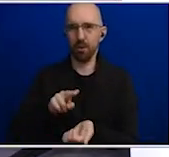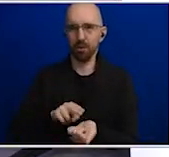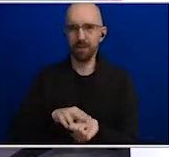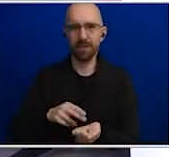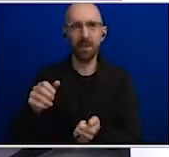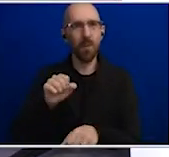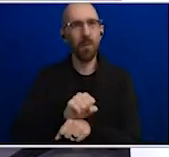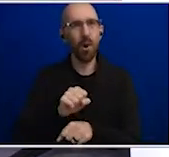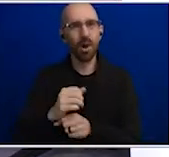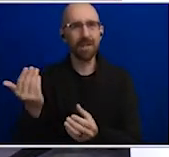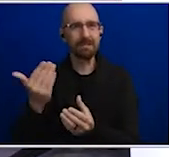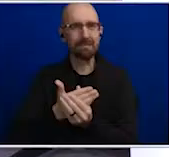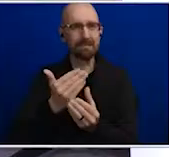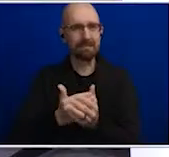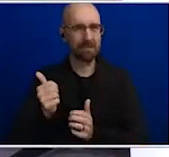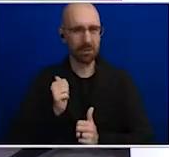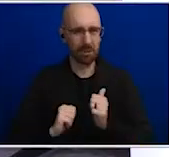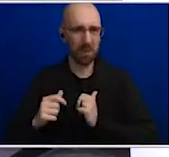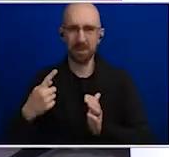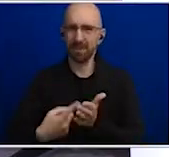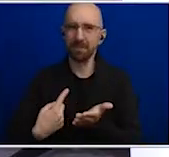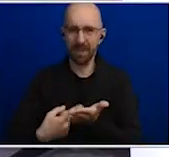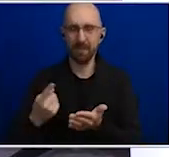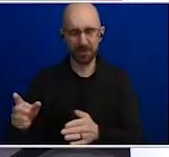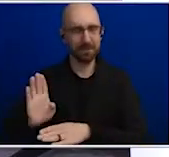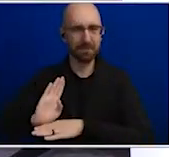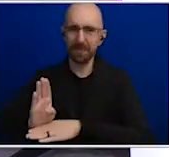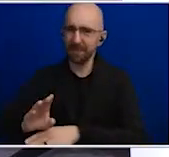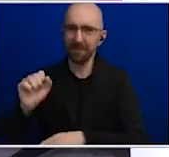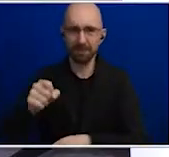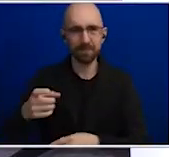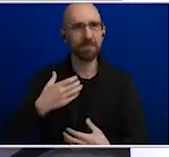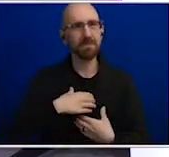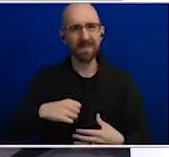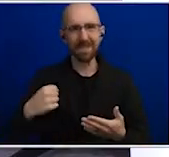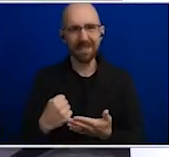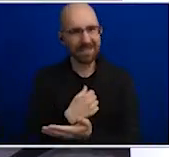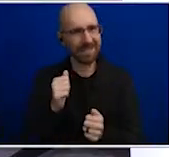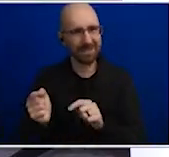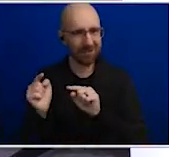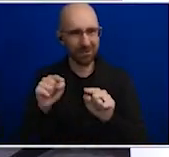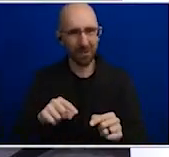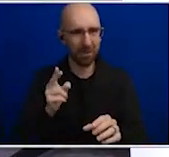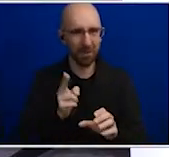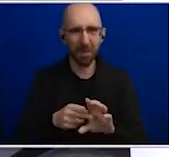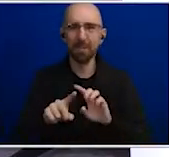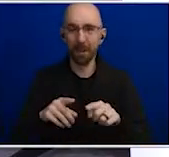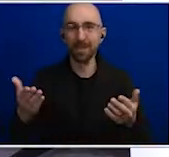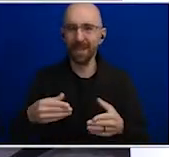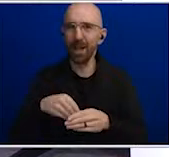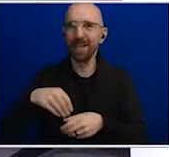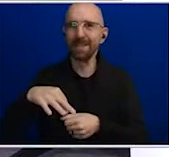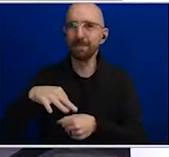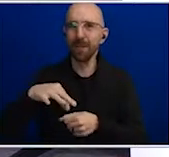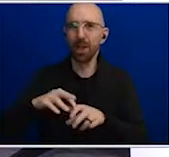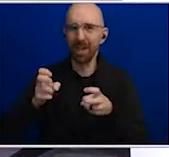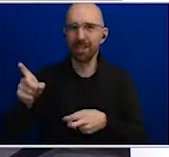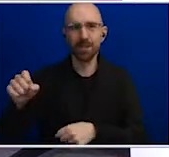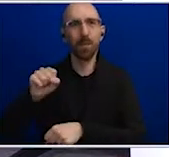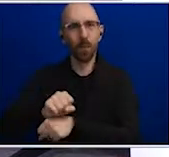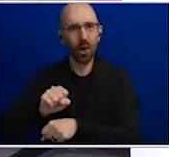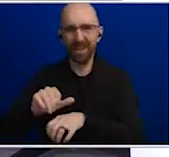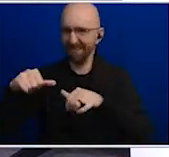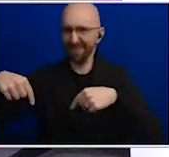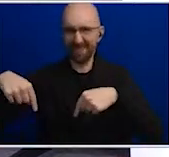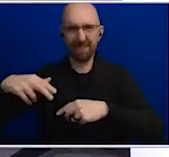show sometimes. So she's very busy. She wishes she could be here, but she's here in spirit. She's working in the same building. She had tried